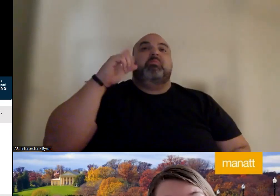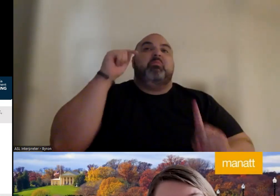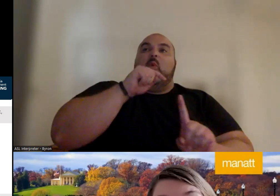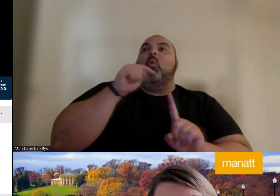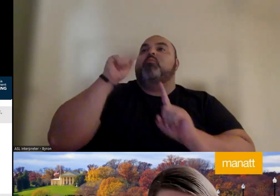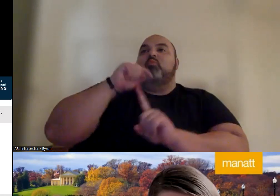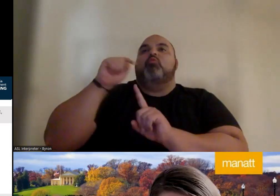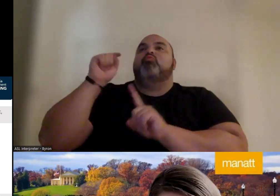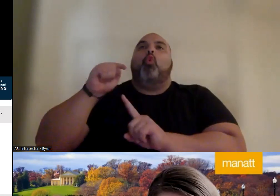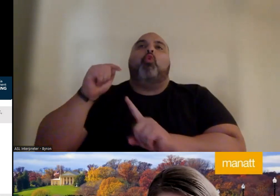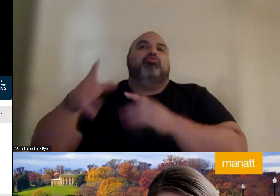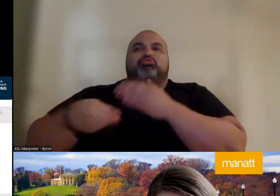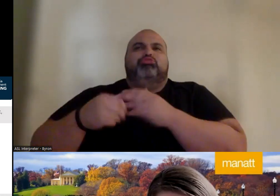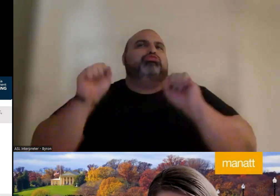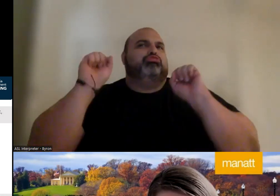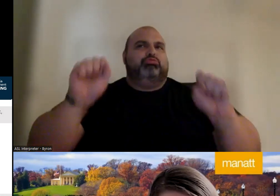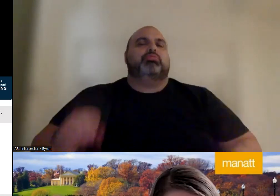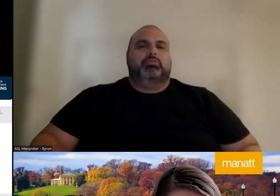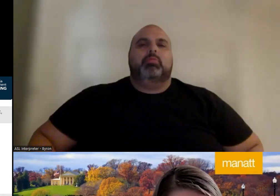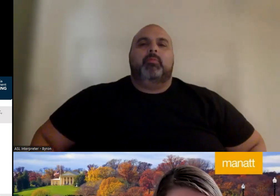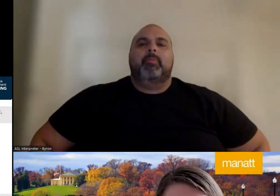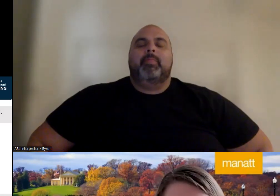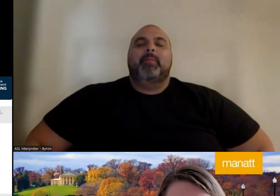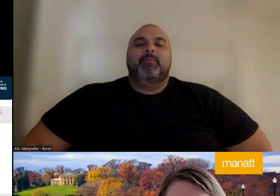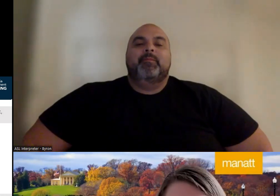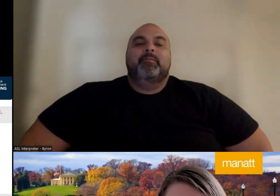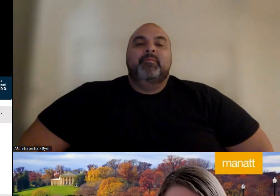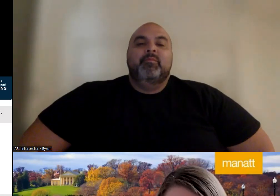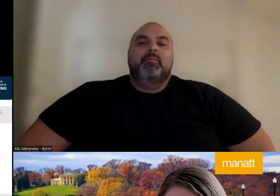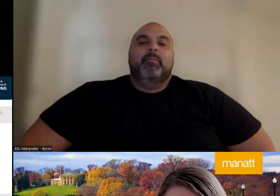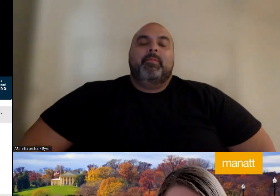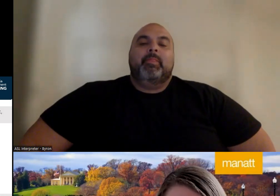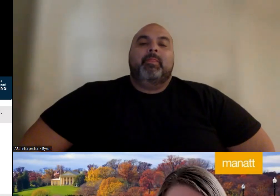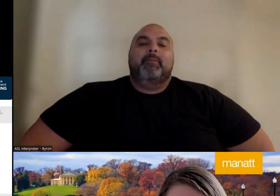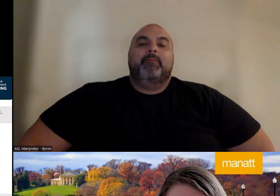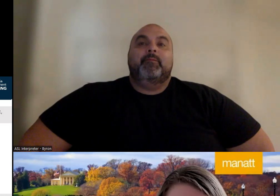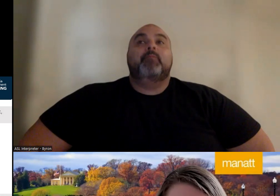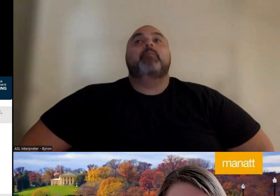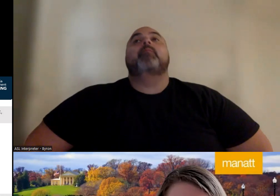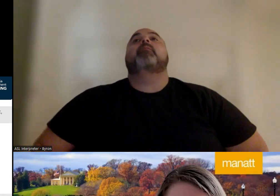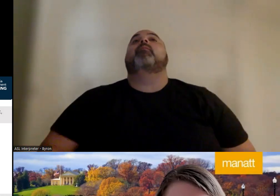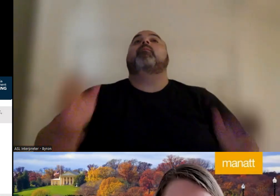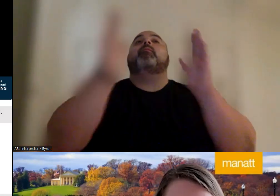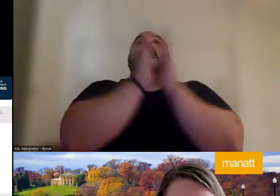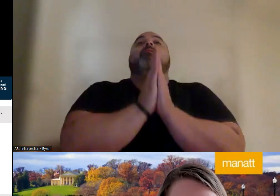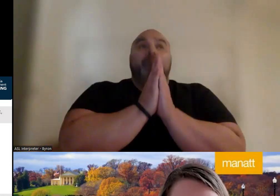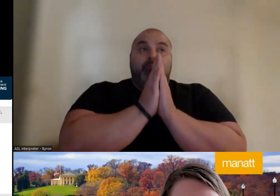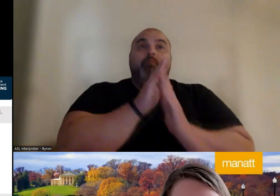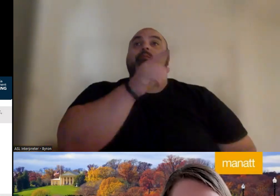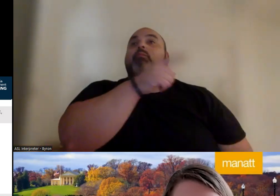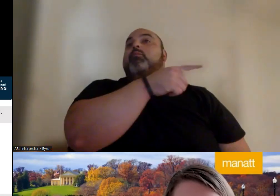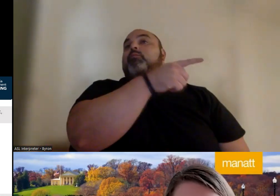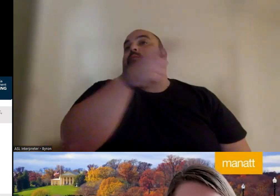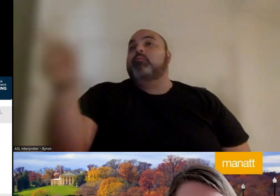you feel were not covered in the research included today. One request is for work group members to please,